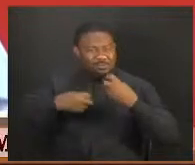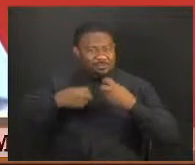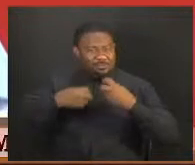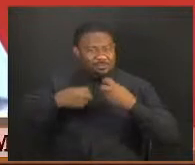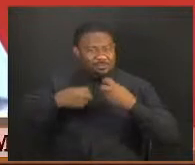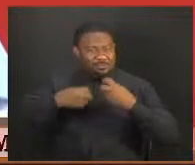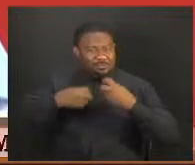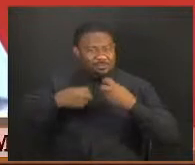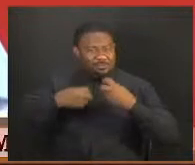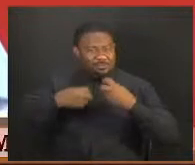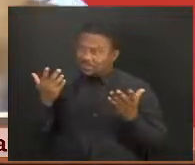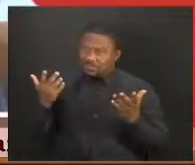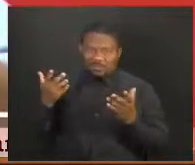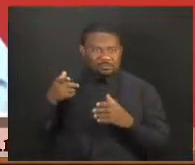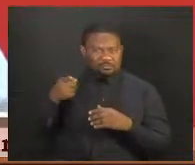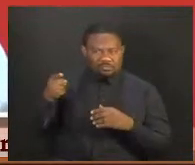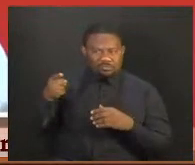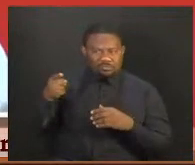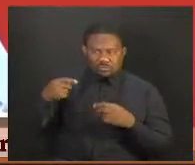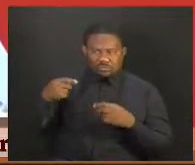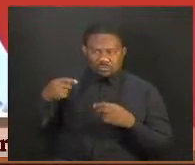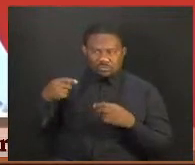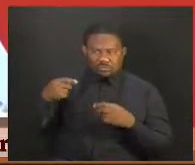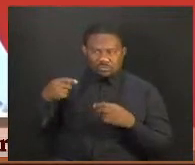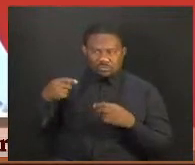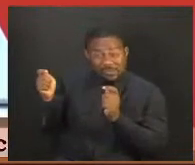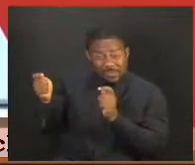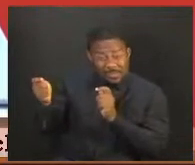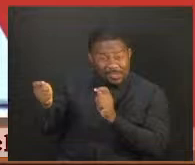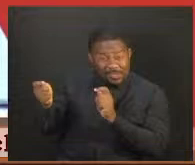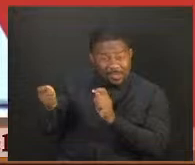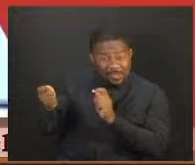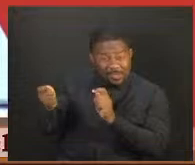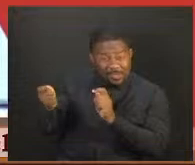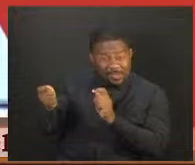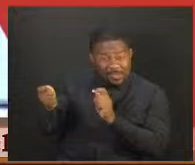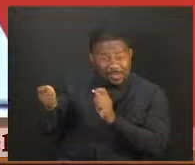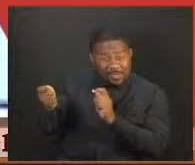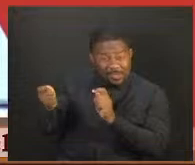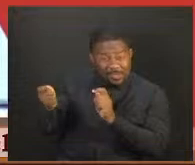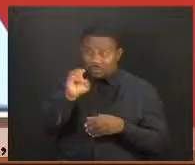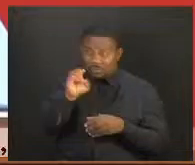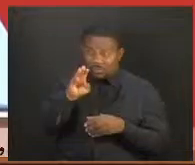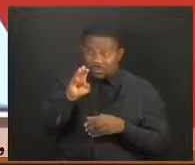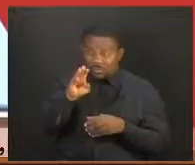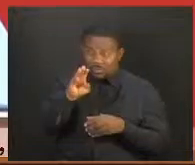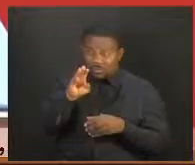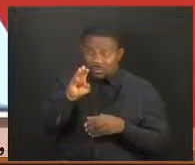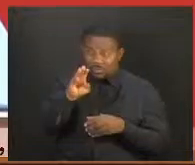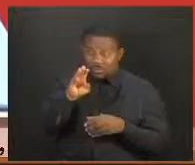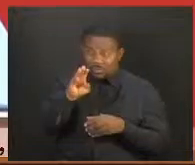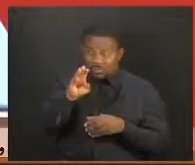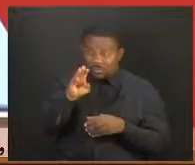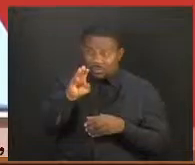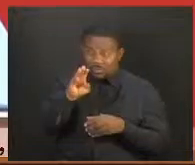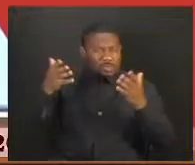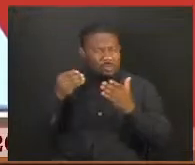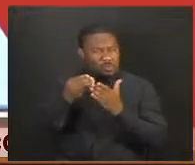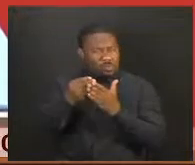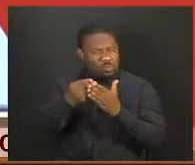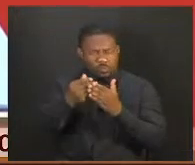to replace all, including the Job 600, and that's quite a colossal